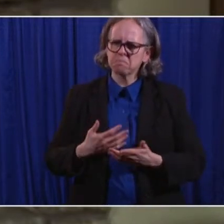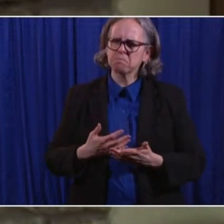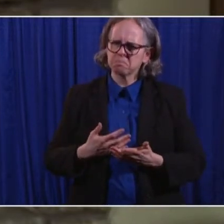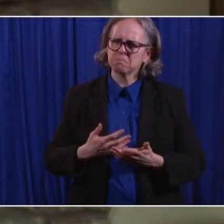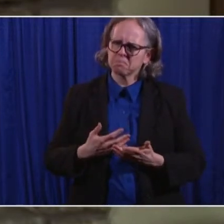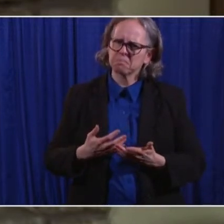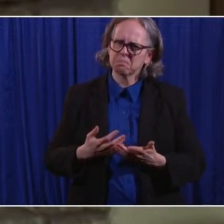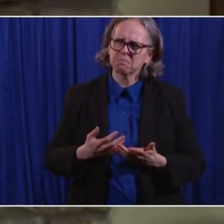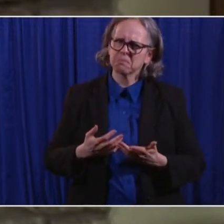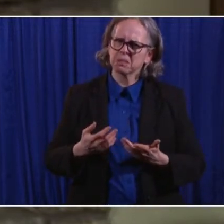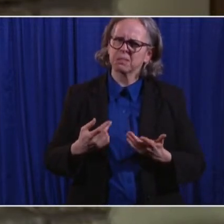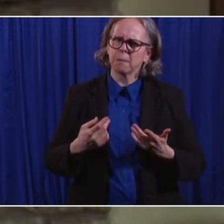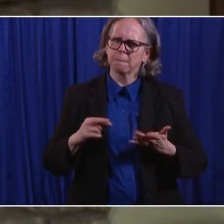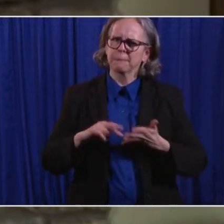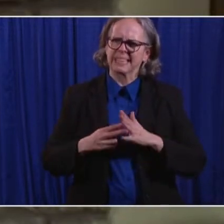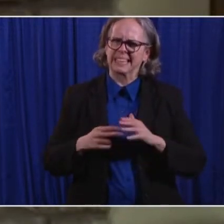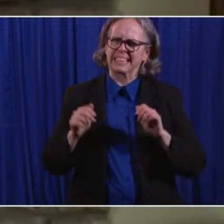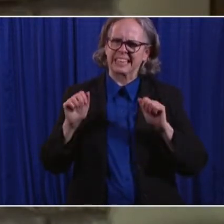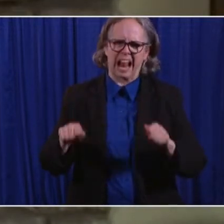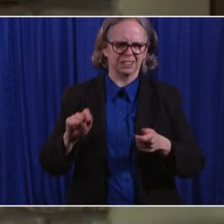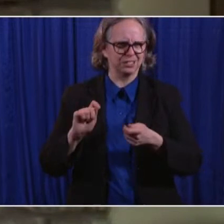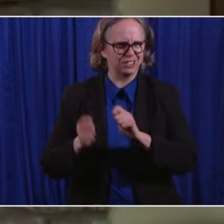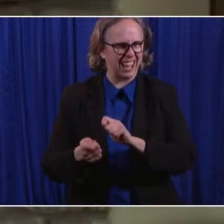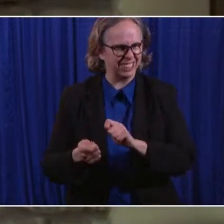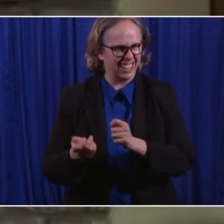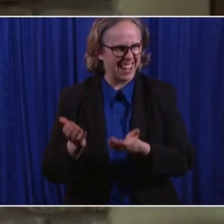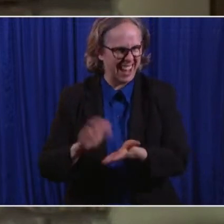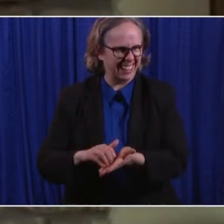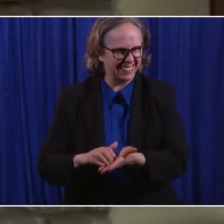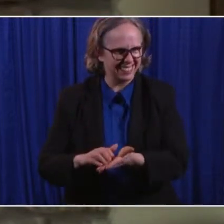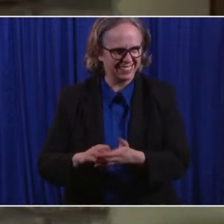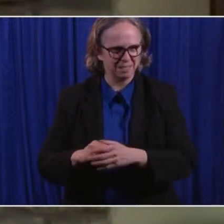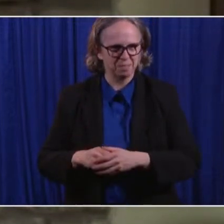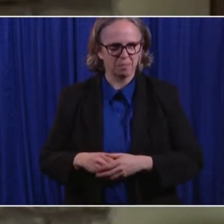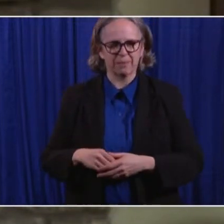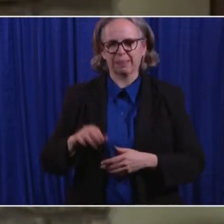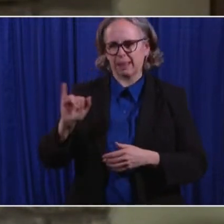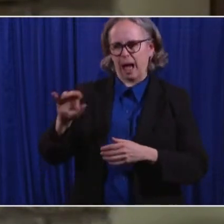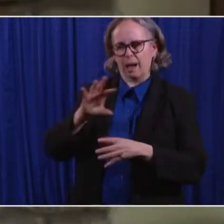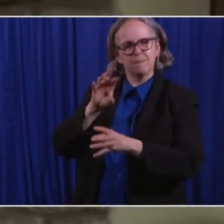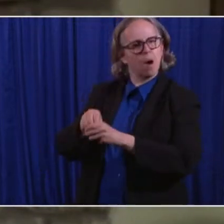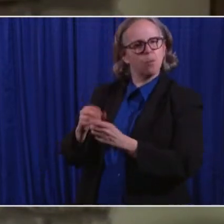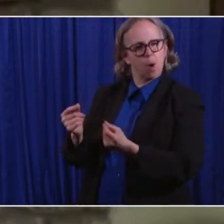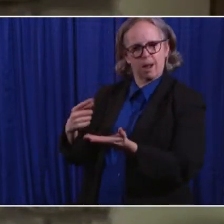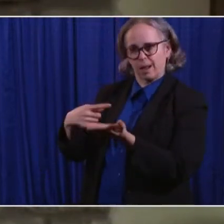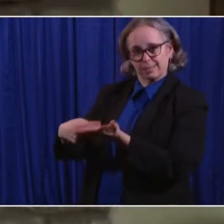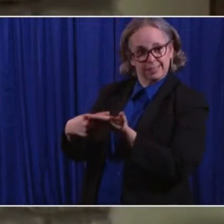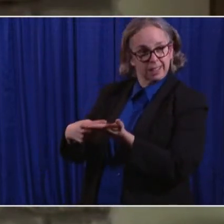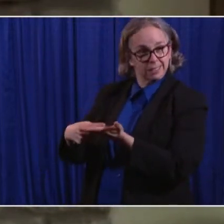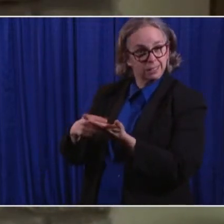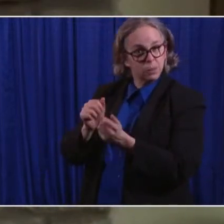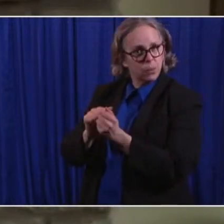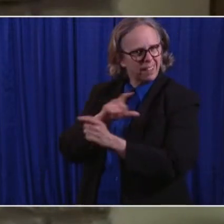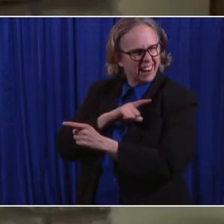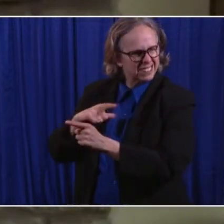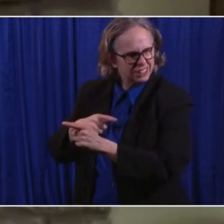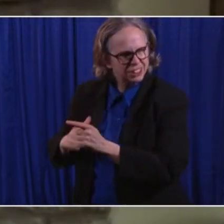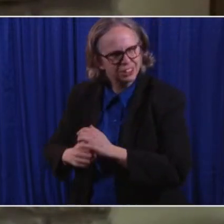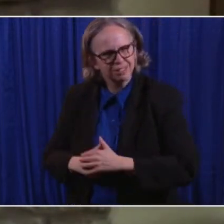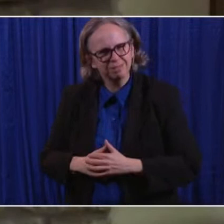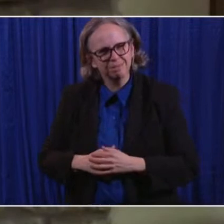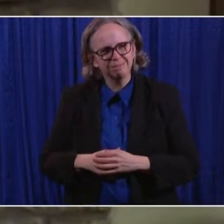there needs to be a discussion, which we will have, about all the ramifications of this